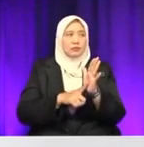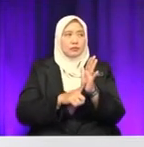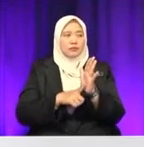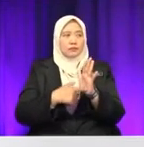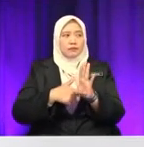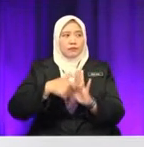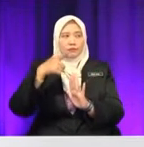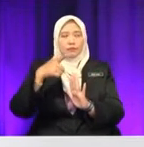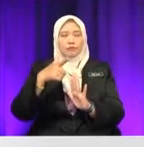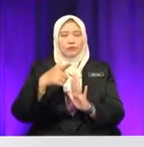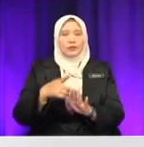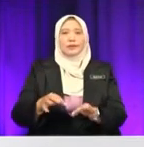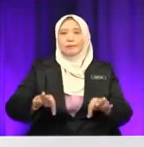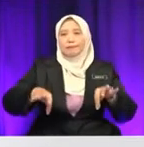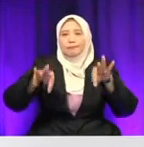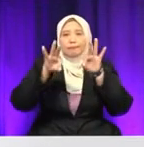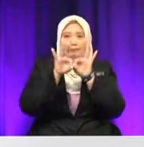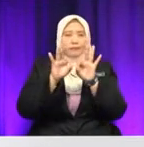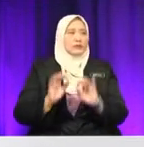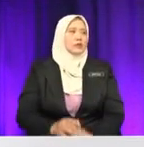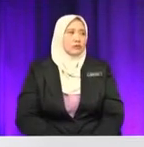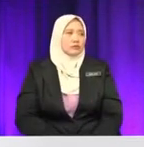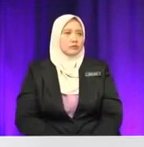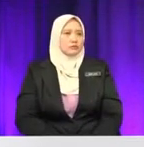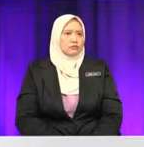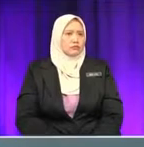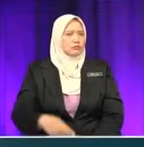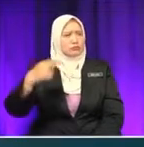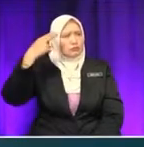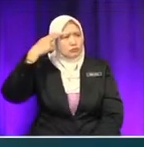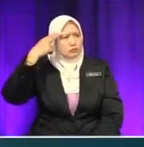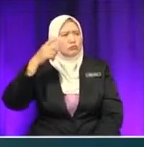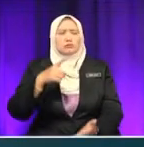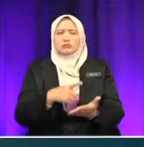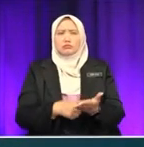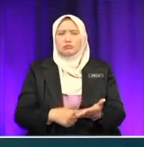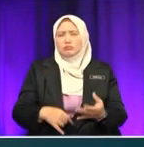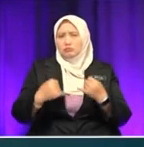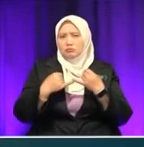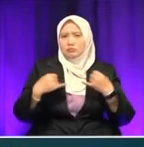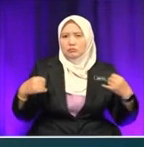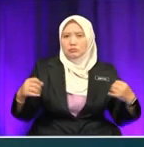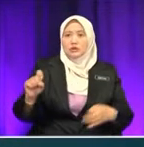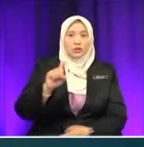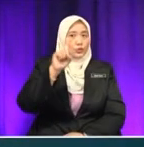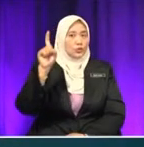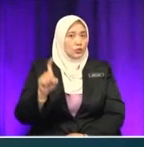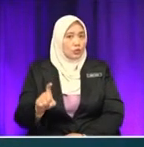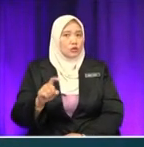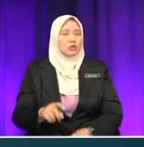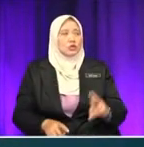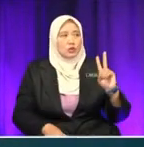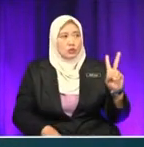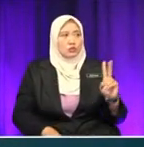Hasif has to answer the second one. Hasif, what kind of question is this, Hasif, for your question two? Can wealth buy health or